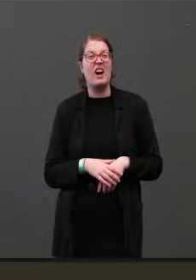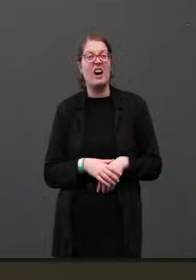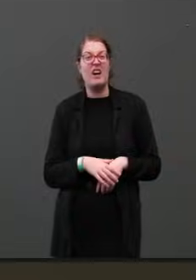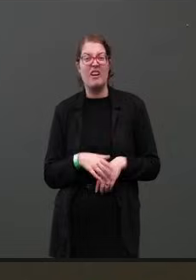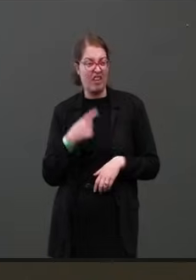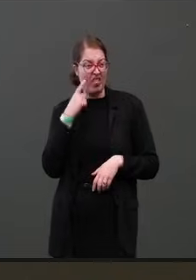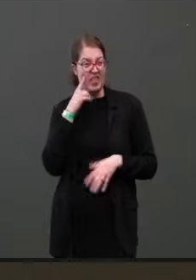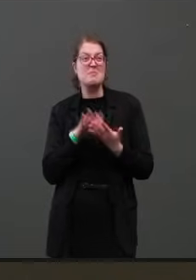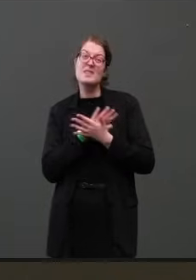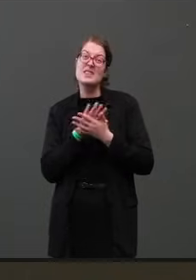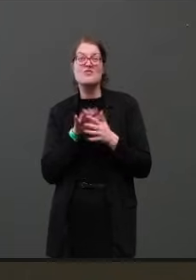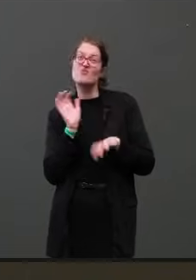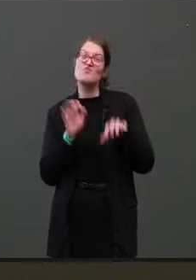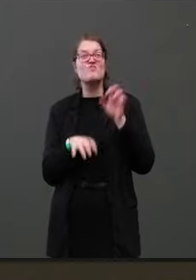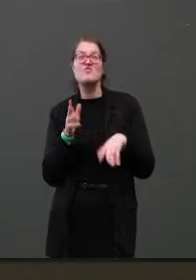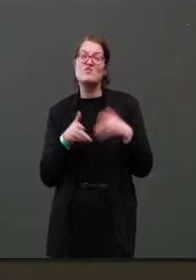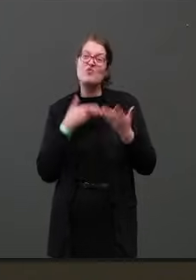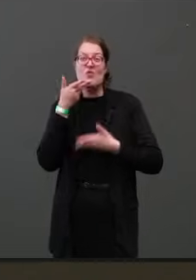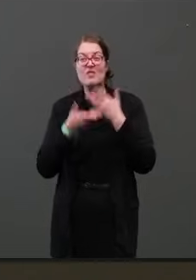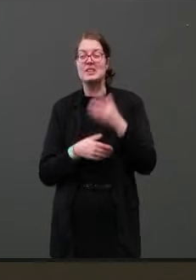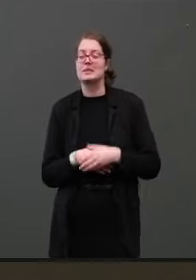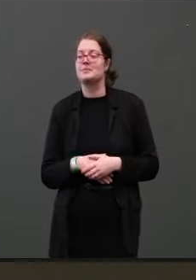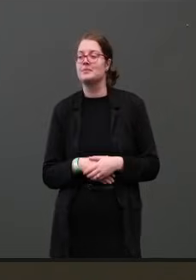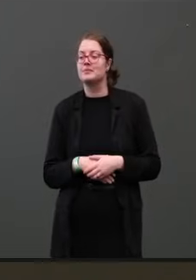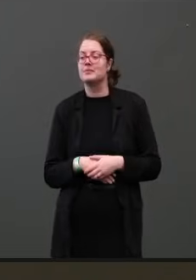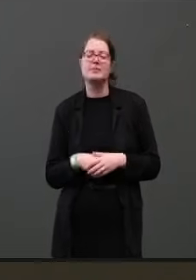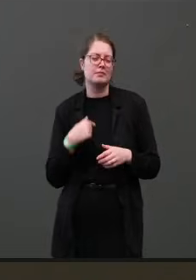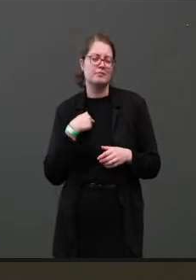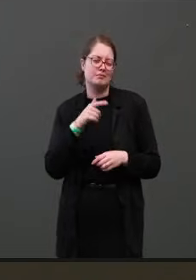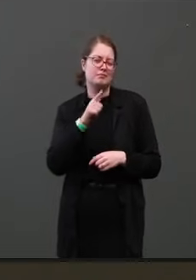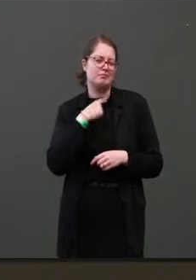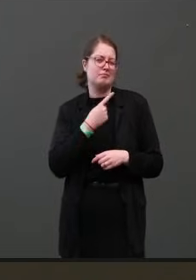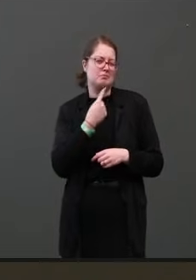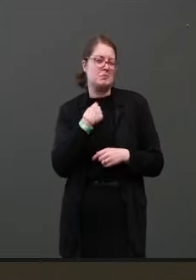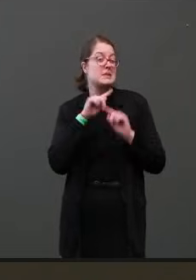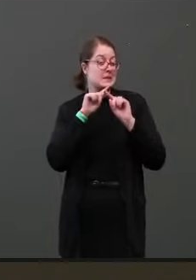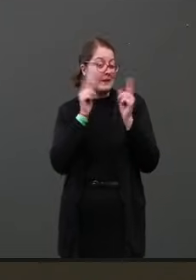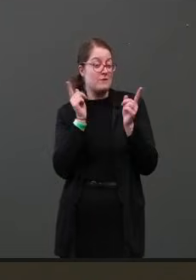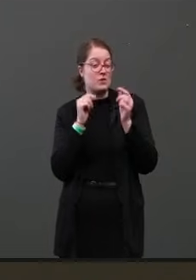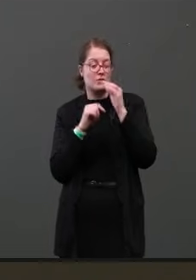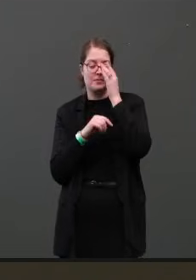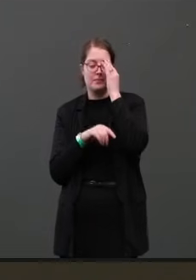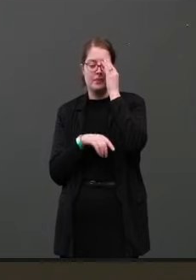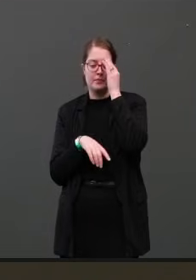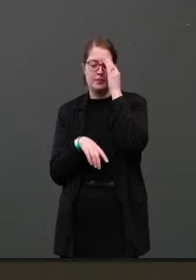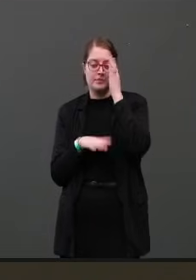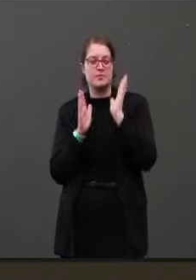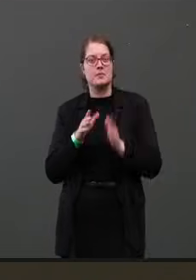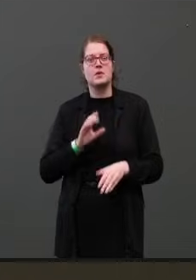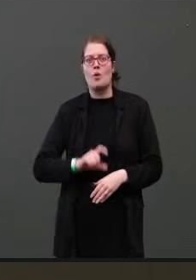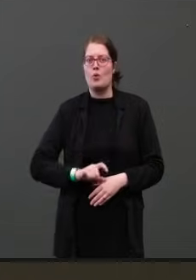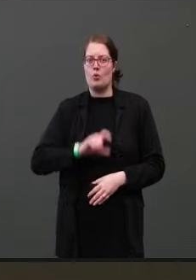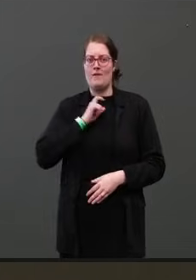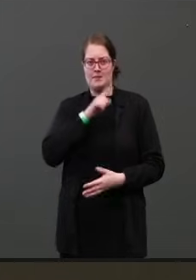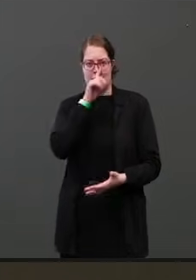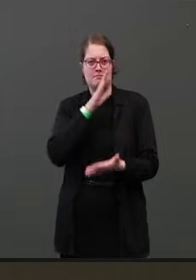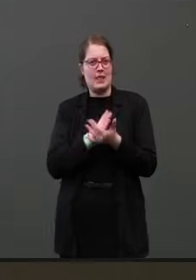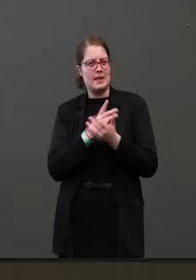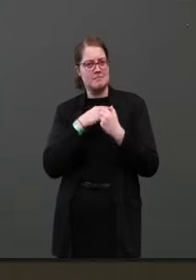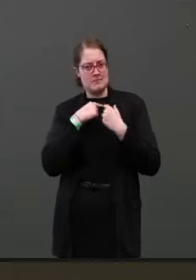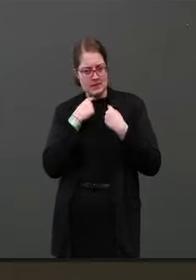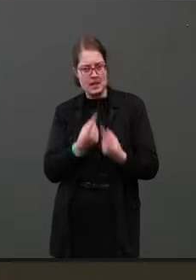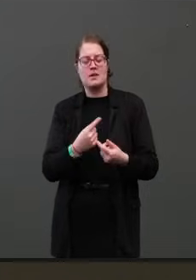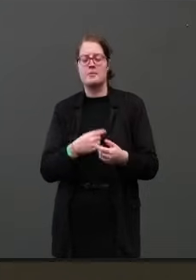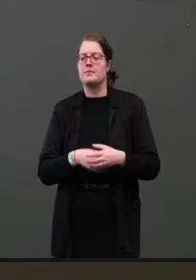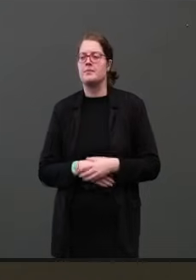stories. We know different, and you must have the confidence to believe it and to say so. You must believe that you